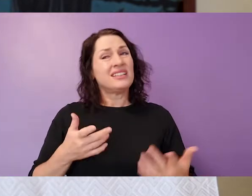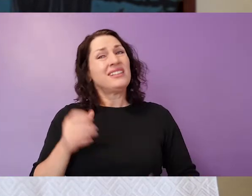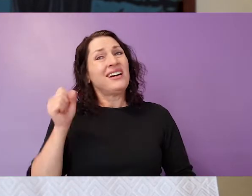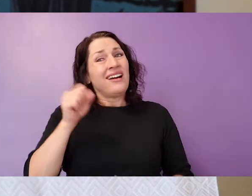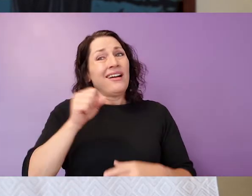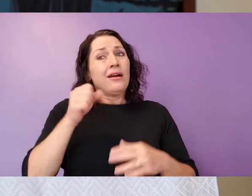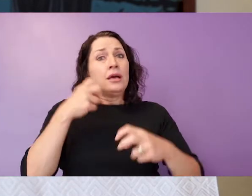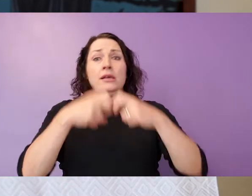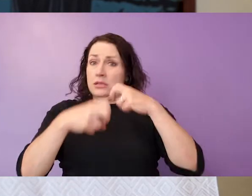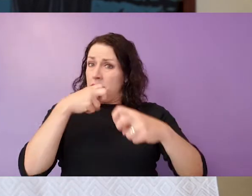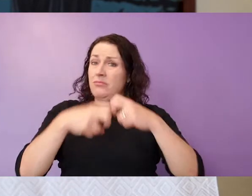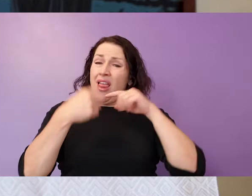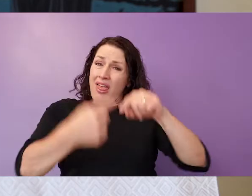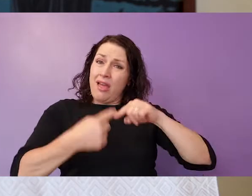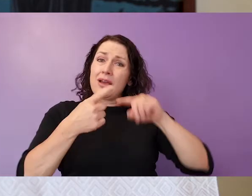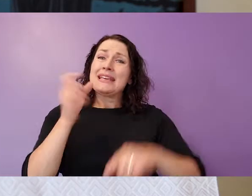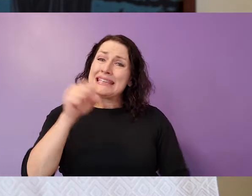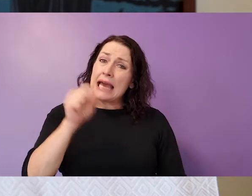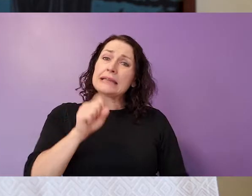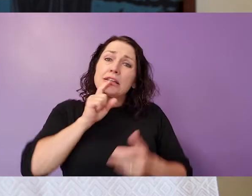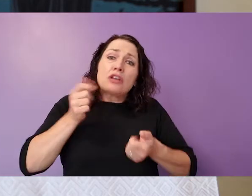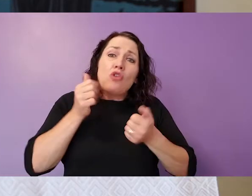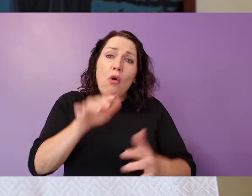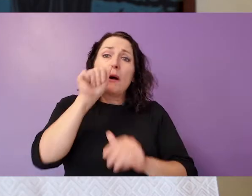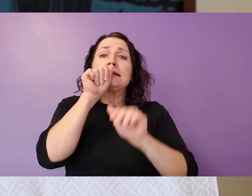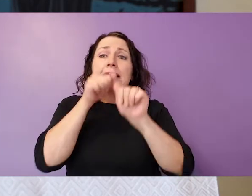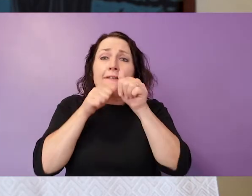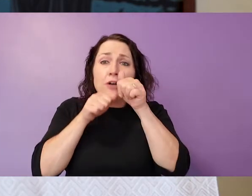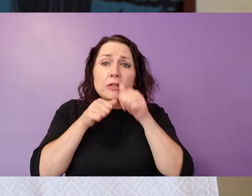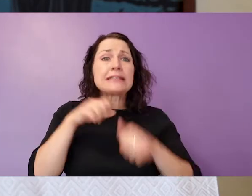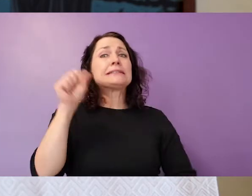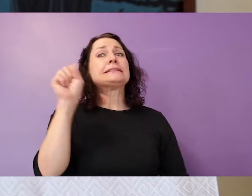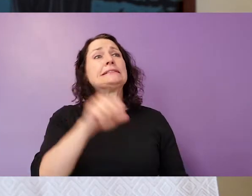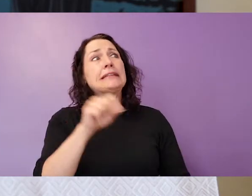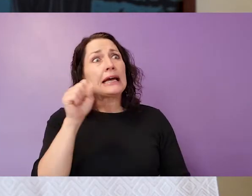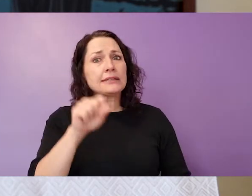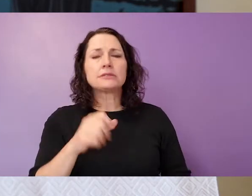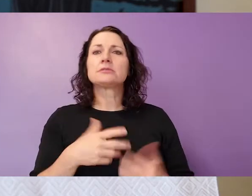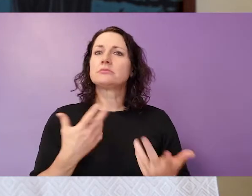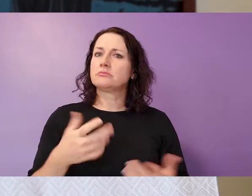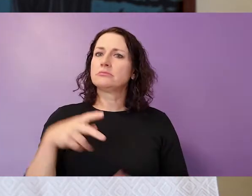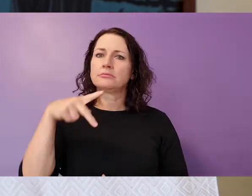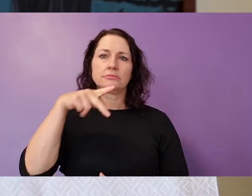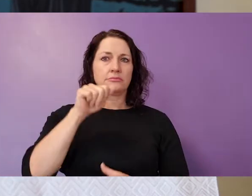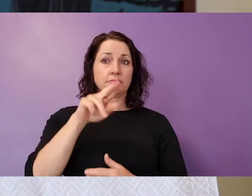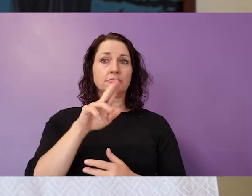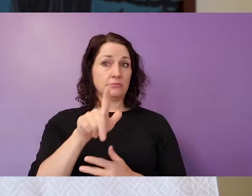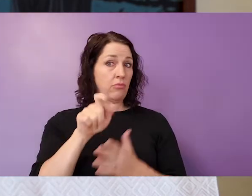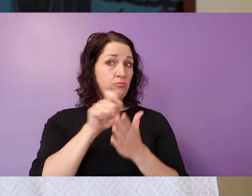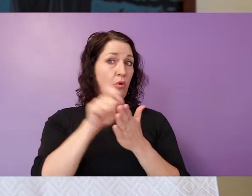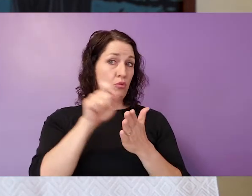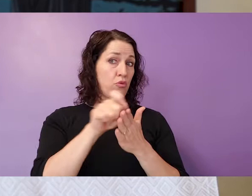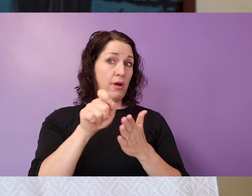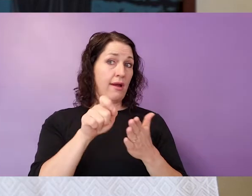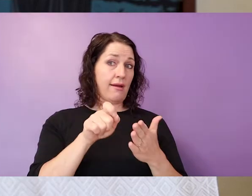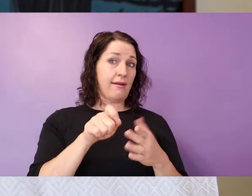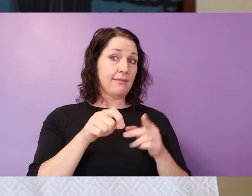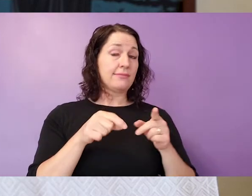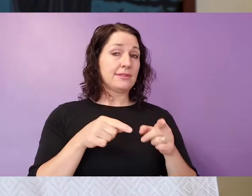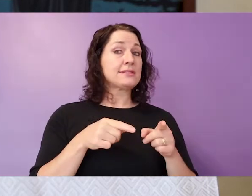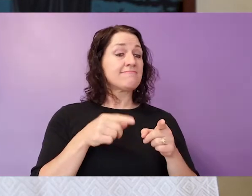It's a bother to us. It's a suffering. And as Paul writes,